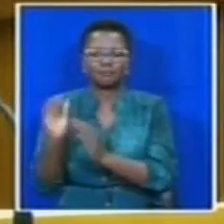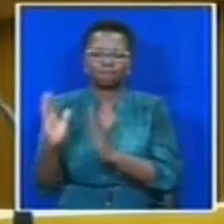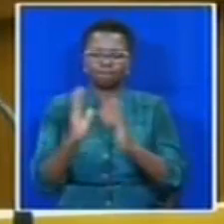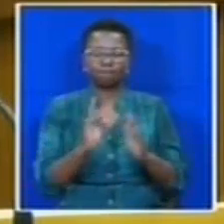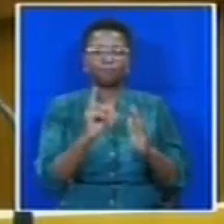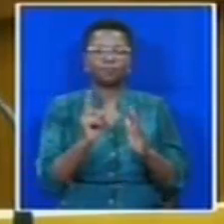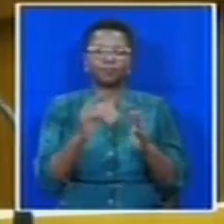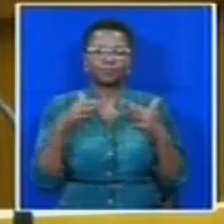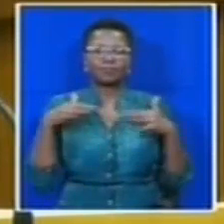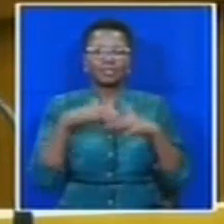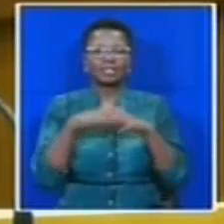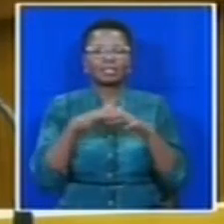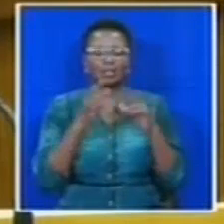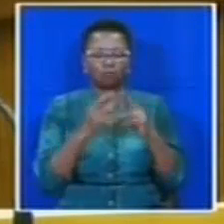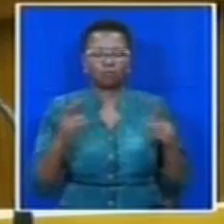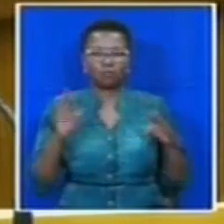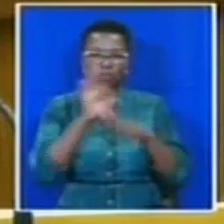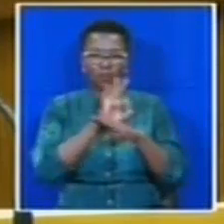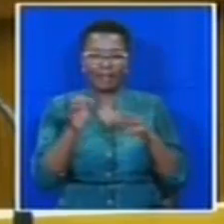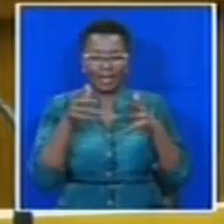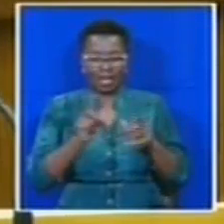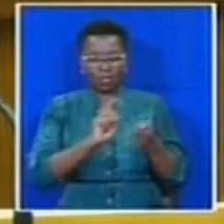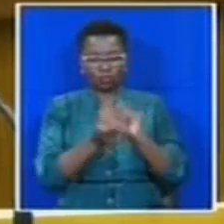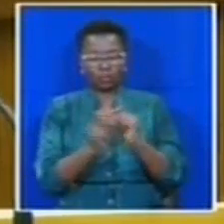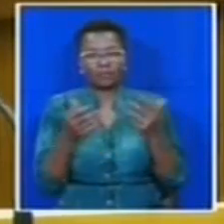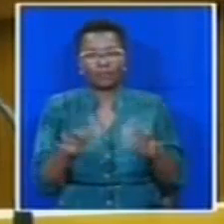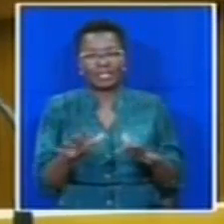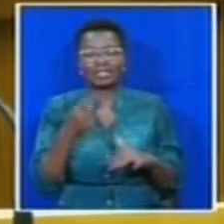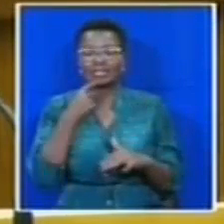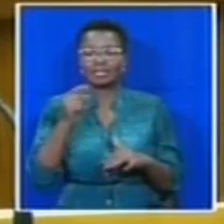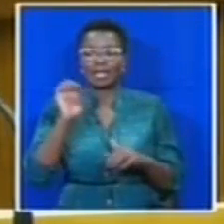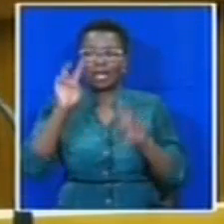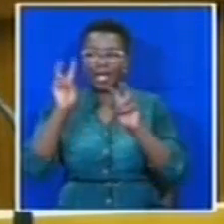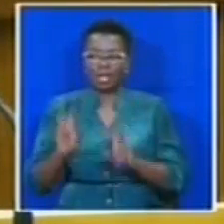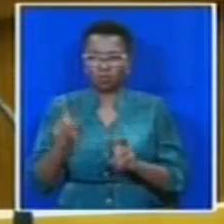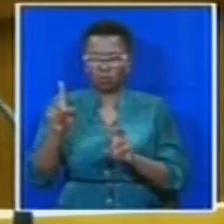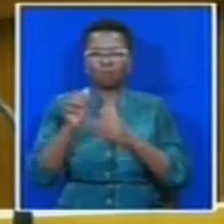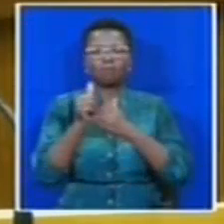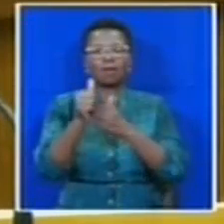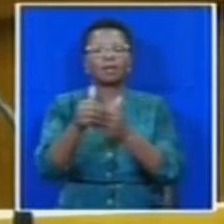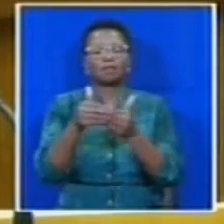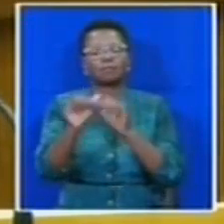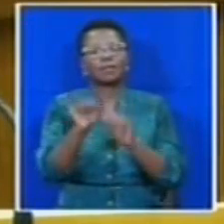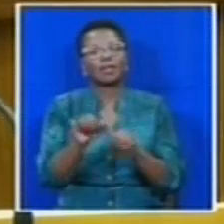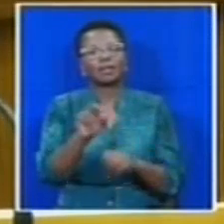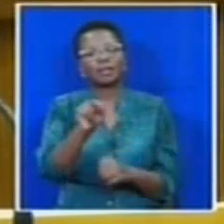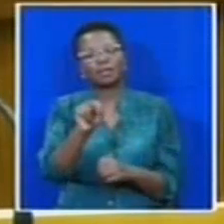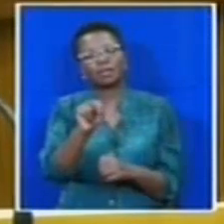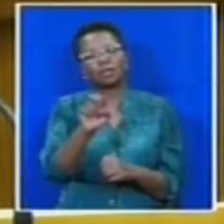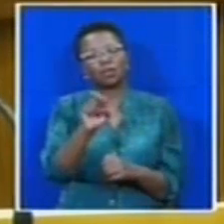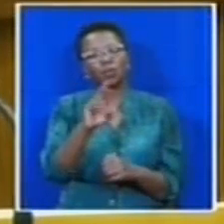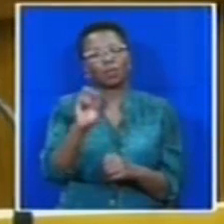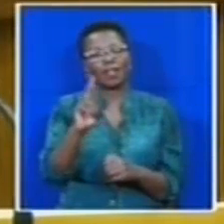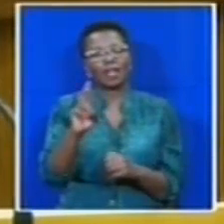Resource Plan, current and revised, it has been confirmed that ESCOM will take the lead in the nuclear power initiative